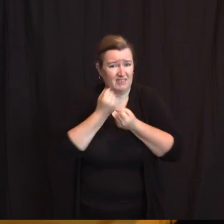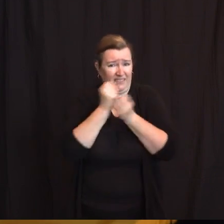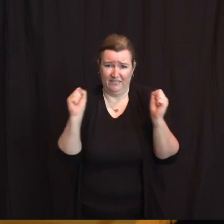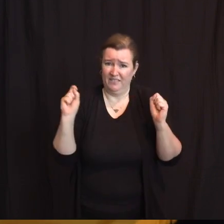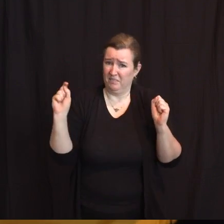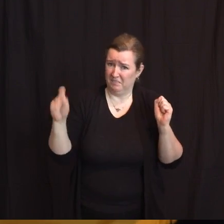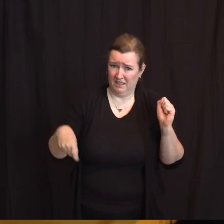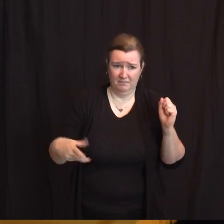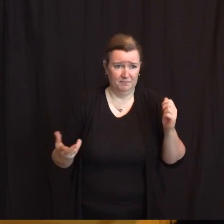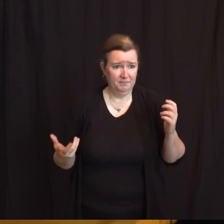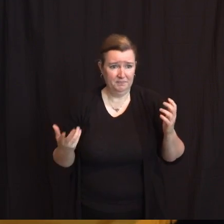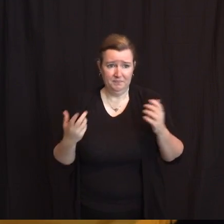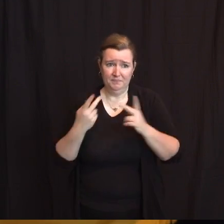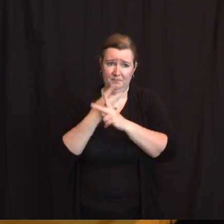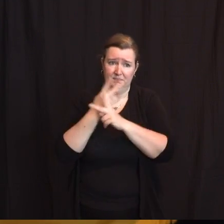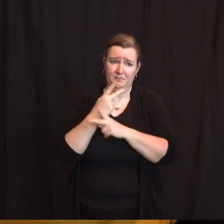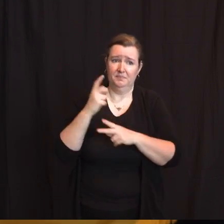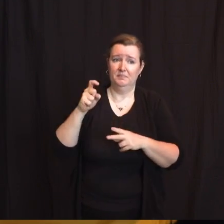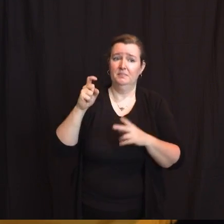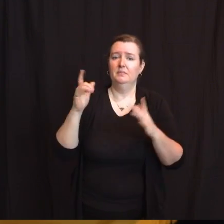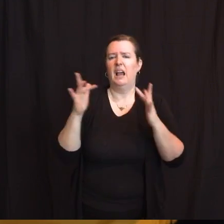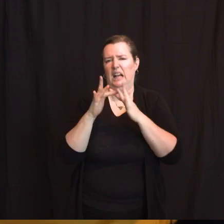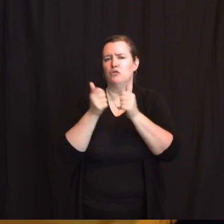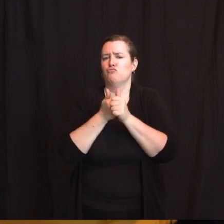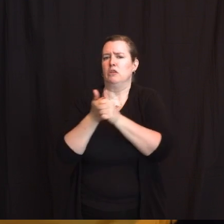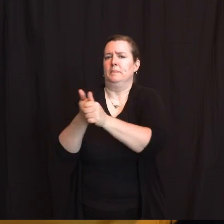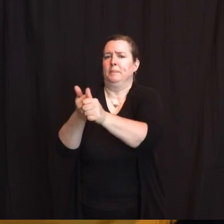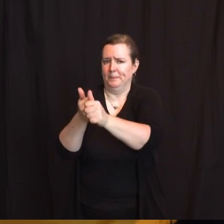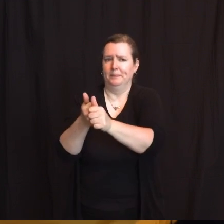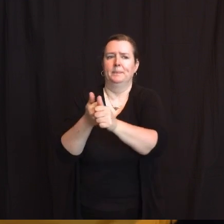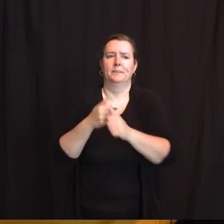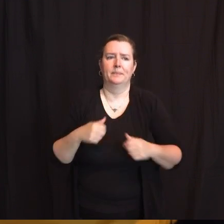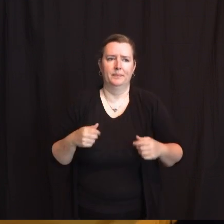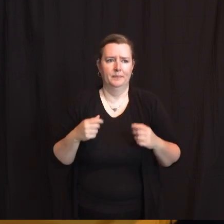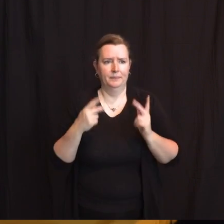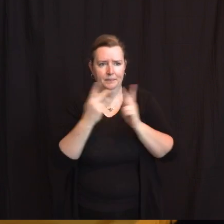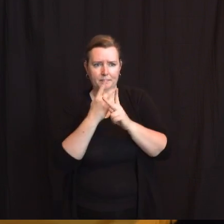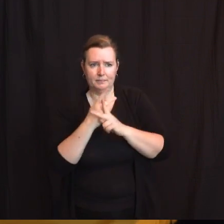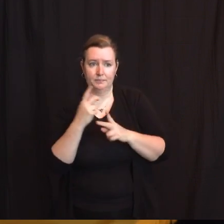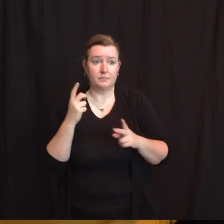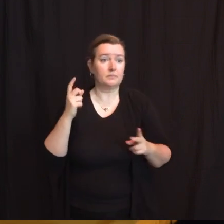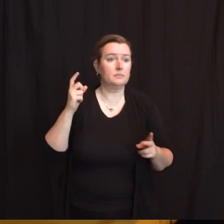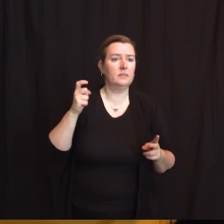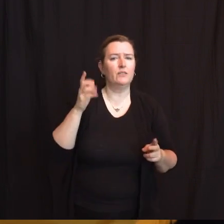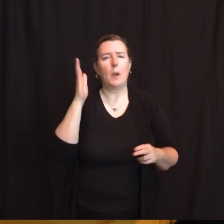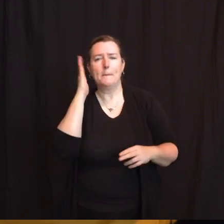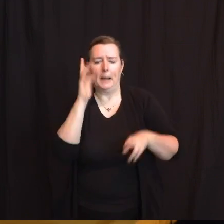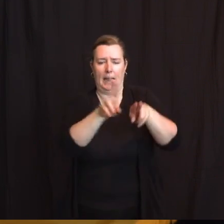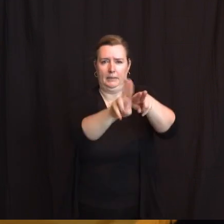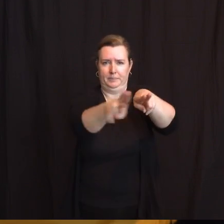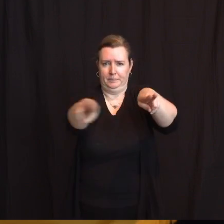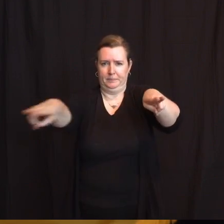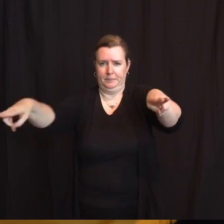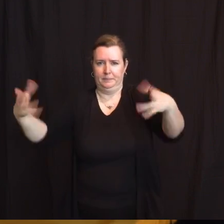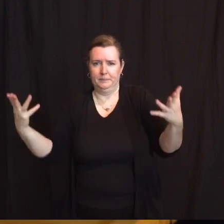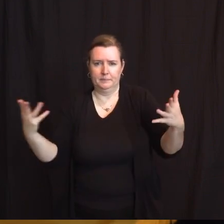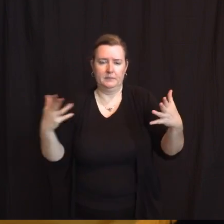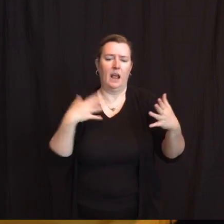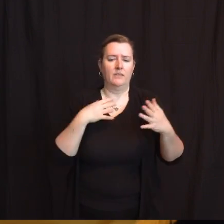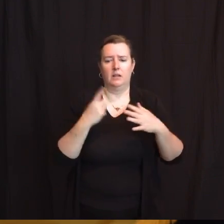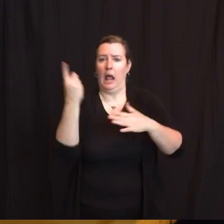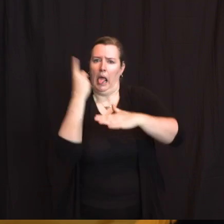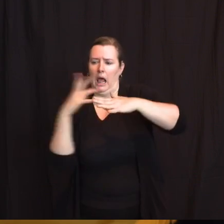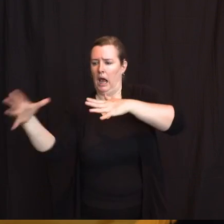it will help us determine needs for bed spaces for isolation or quarantine. Right now, there are more